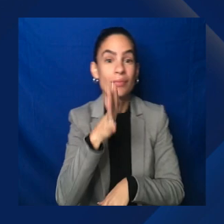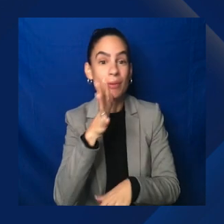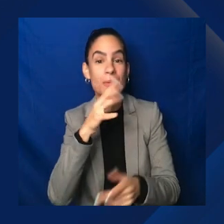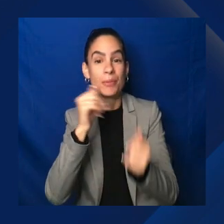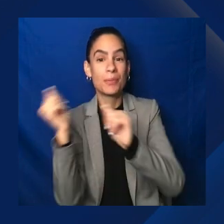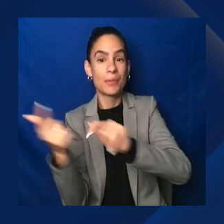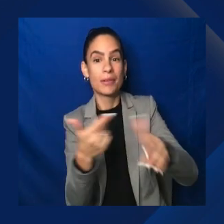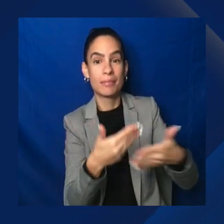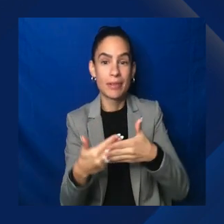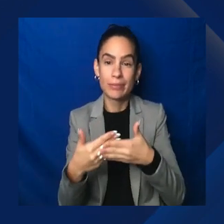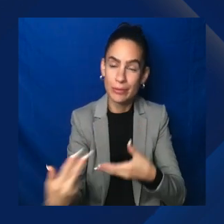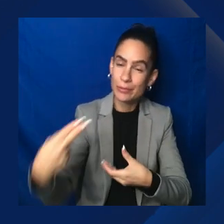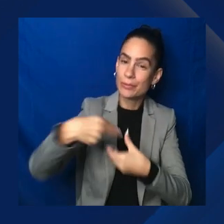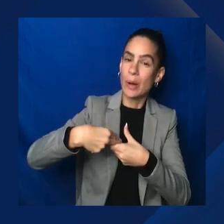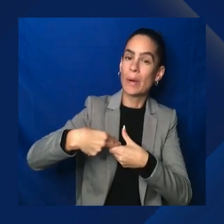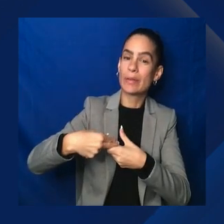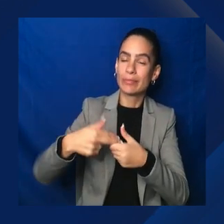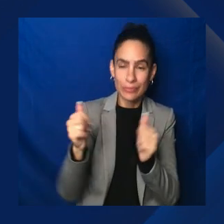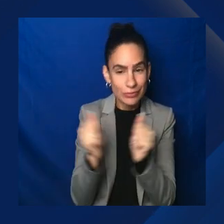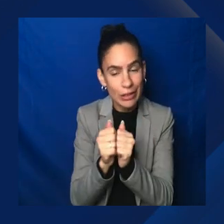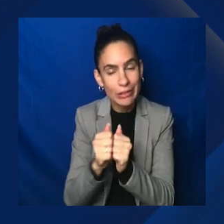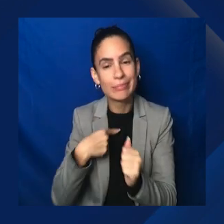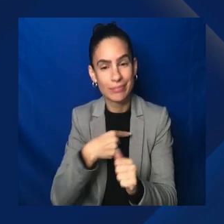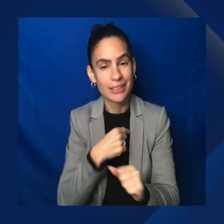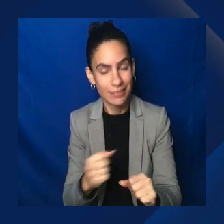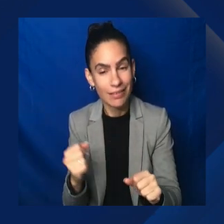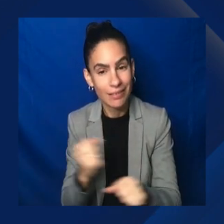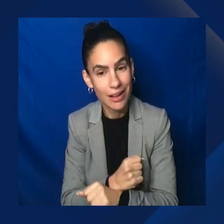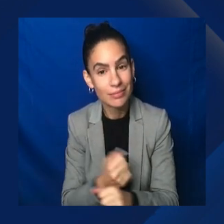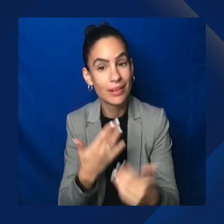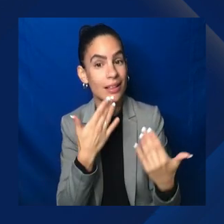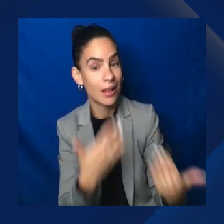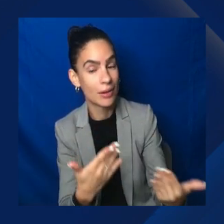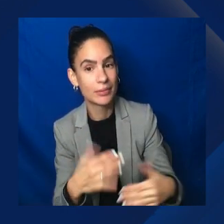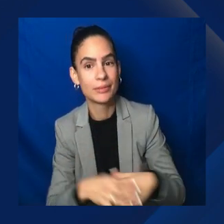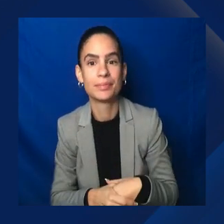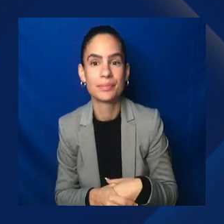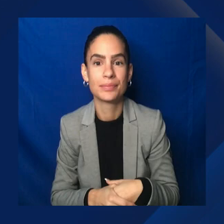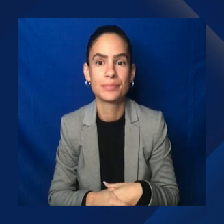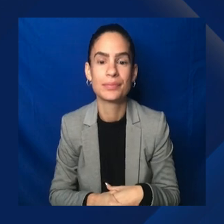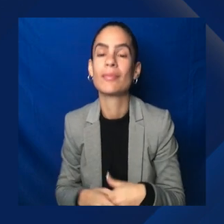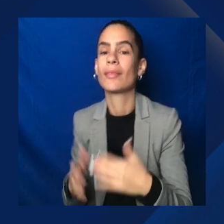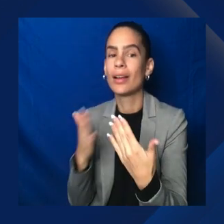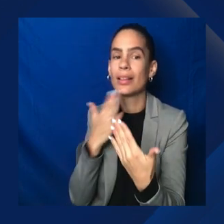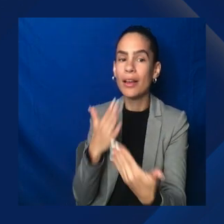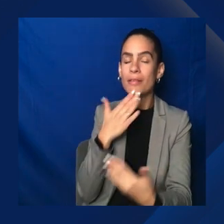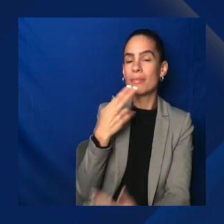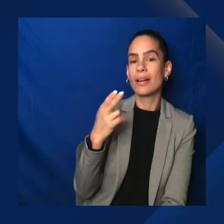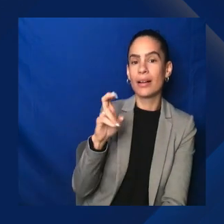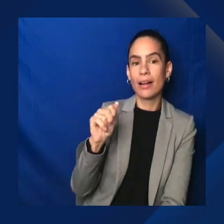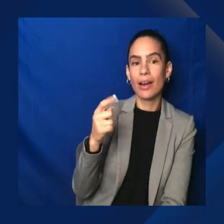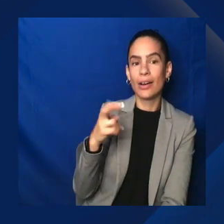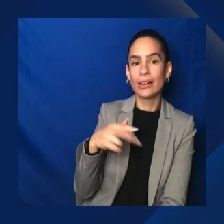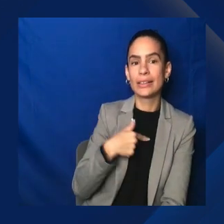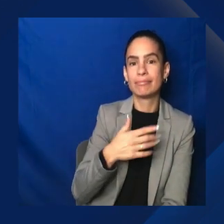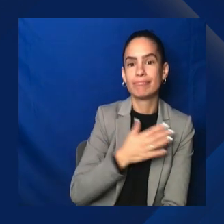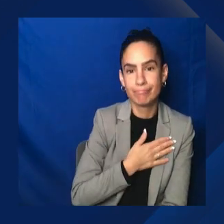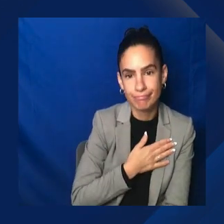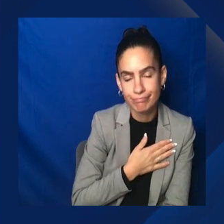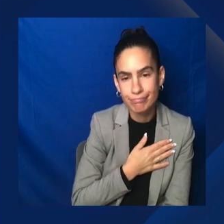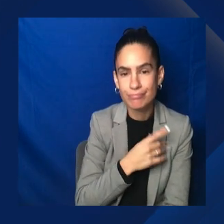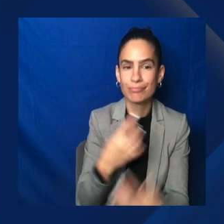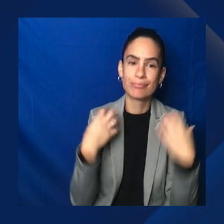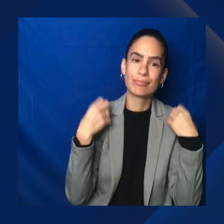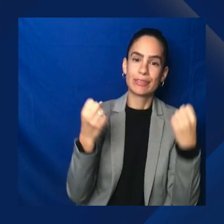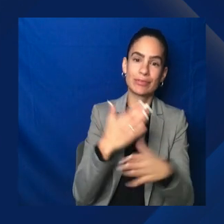Thank you, Heather. So generous and courageous of you to share your story today and to turn your grief into action.